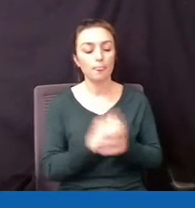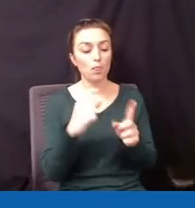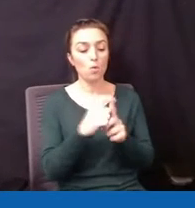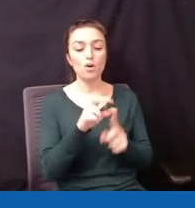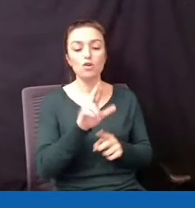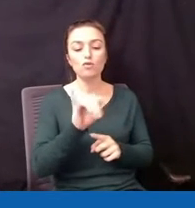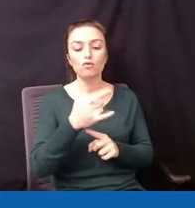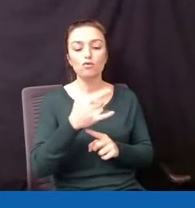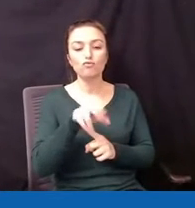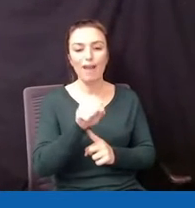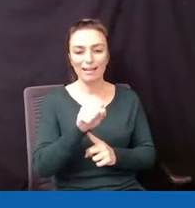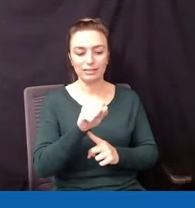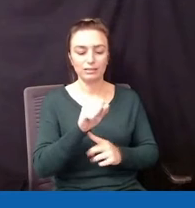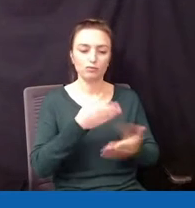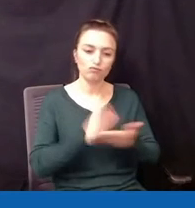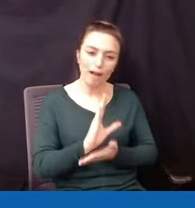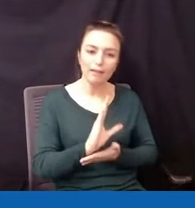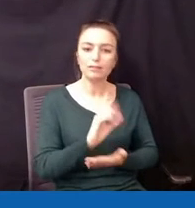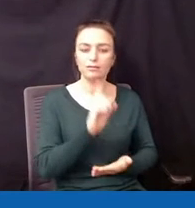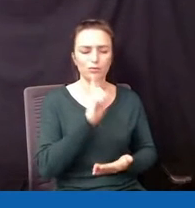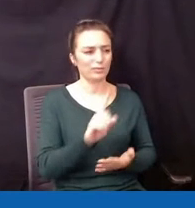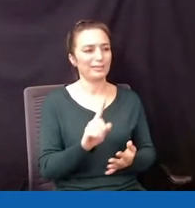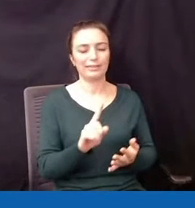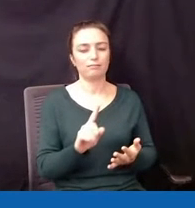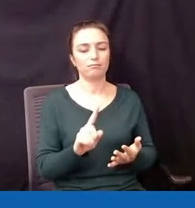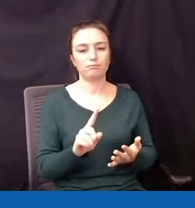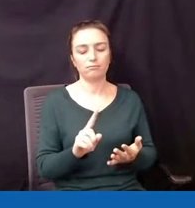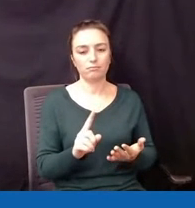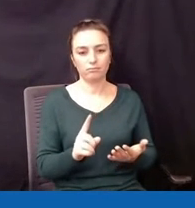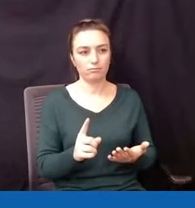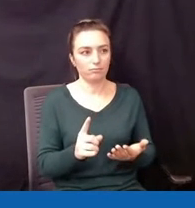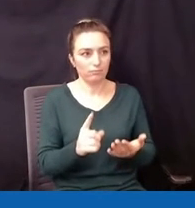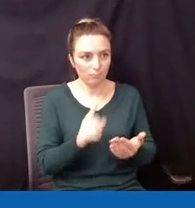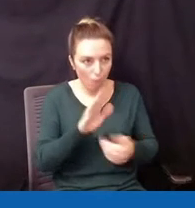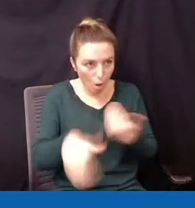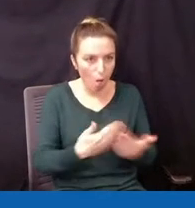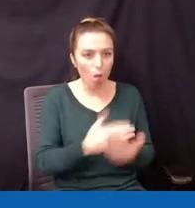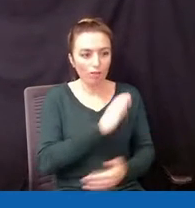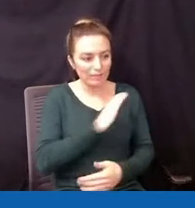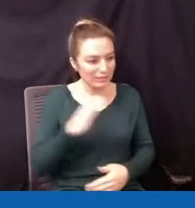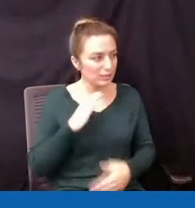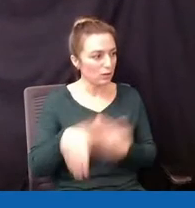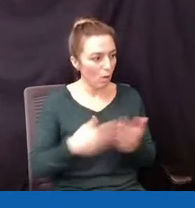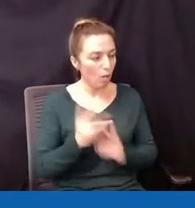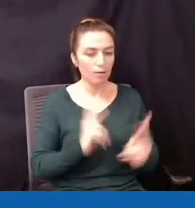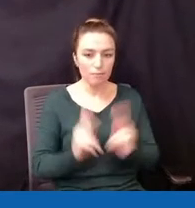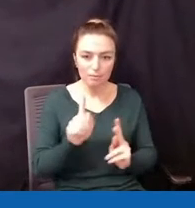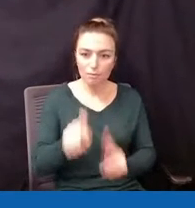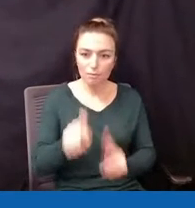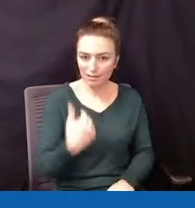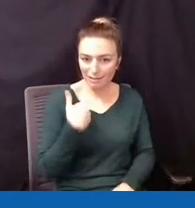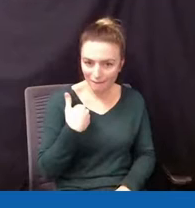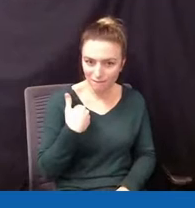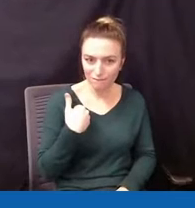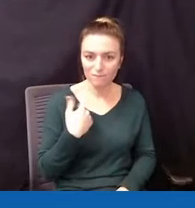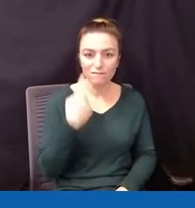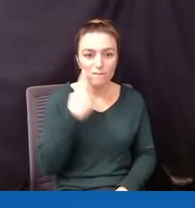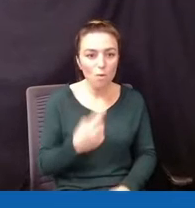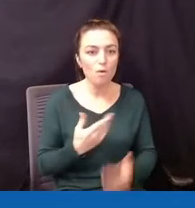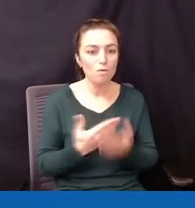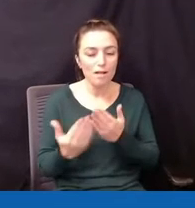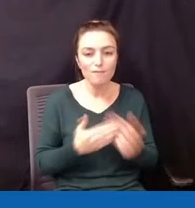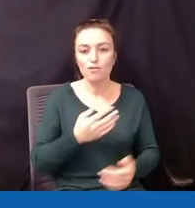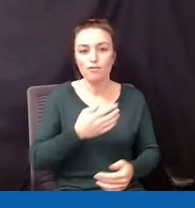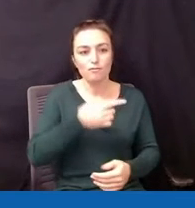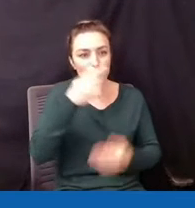is self-explanatory. It's an entitlement that every citizen must have towards whatever public good